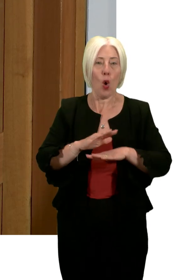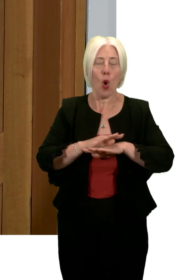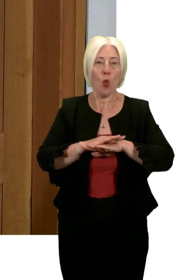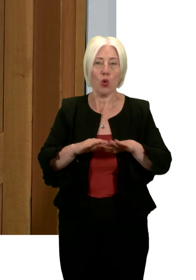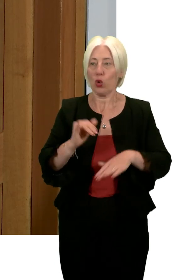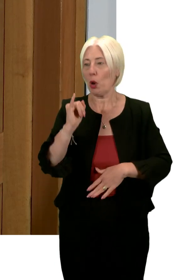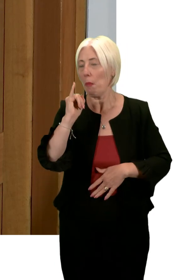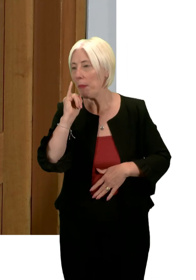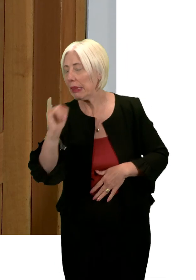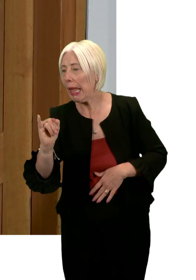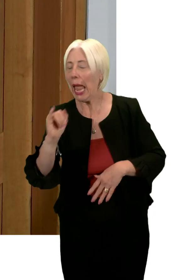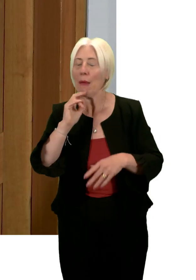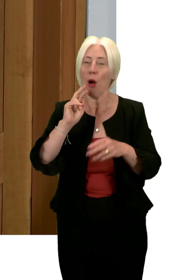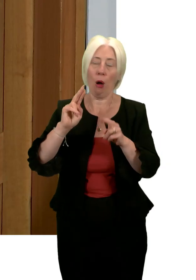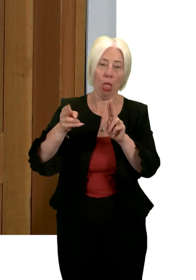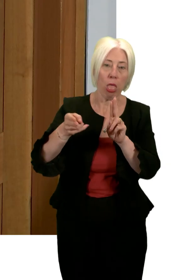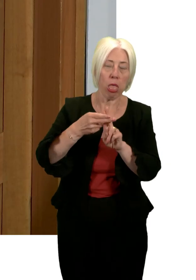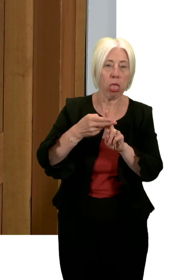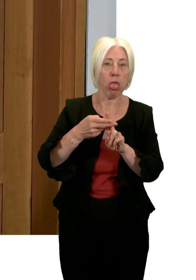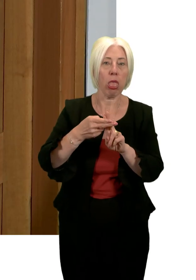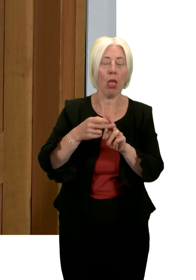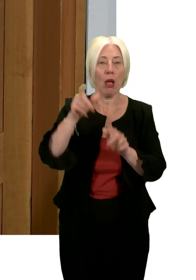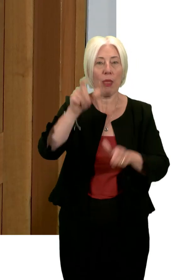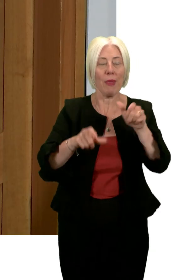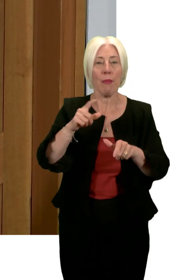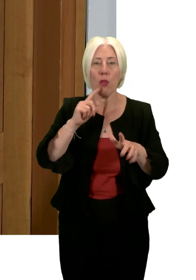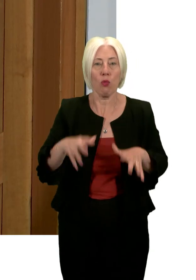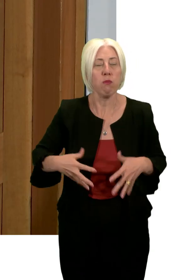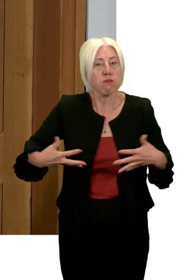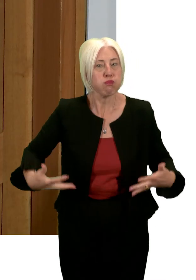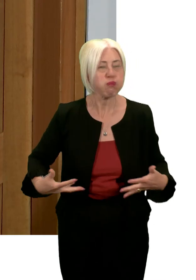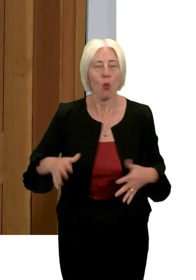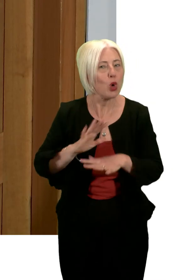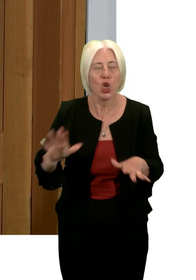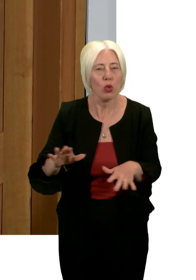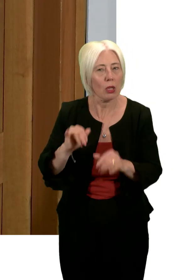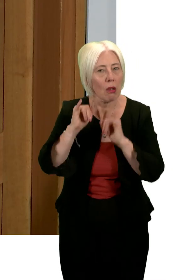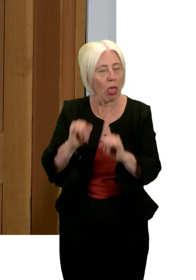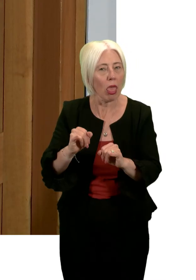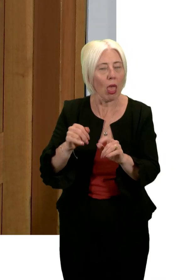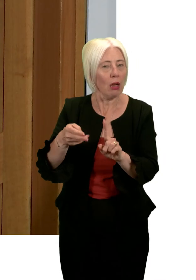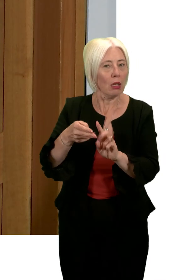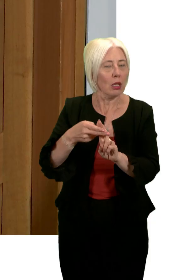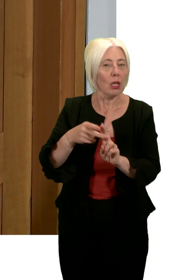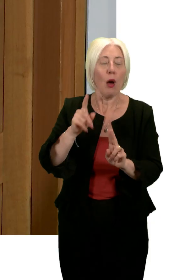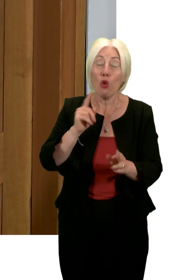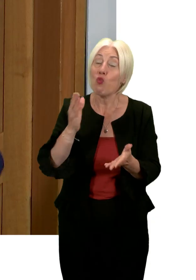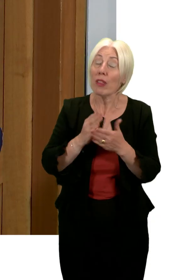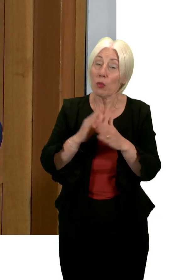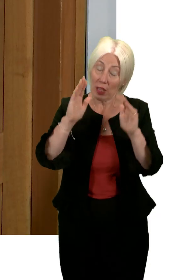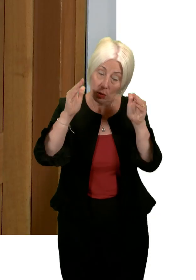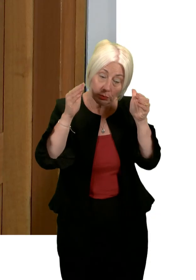blame or stigmatise those that are living with overweight and obesity, and that we do need to place emphasis